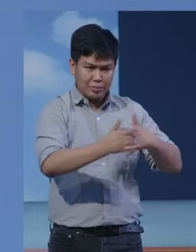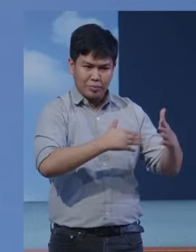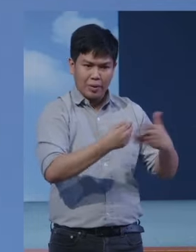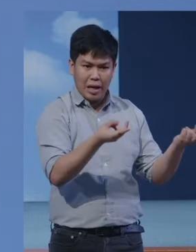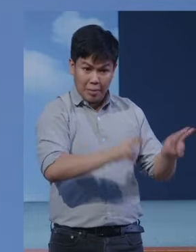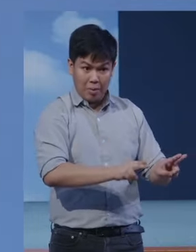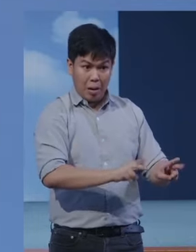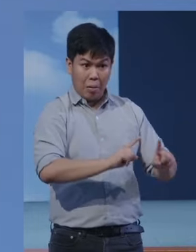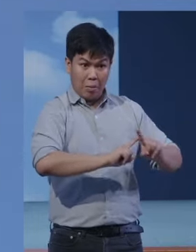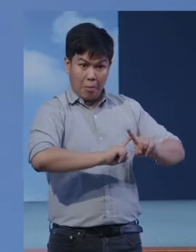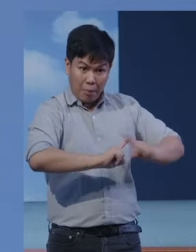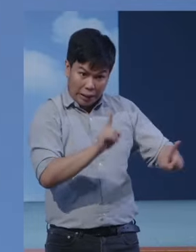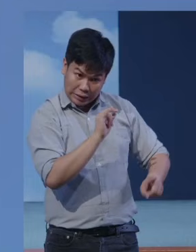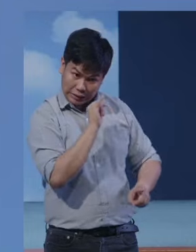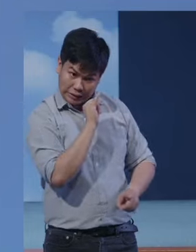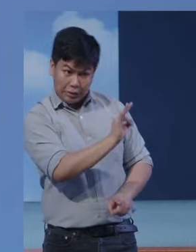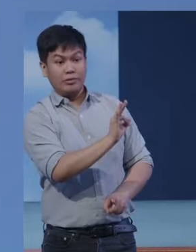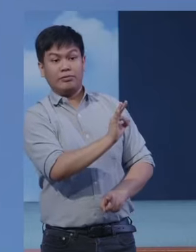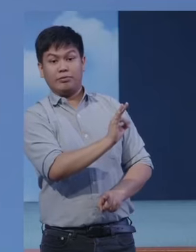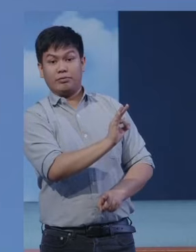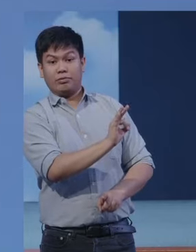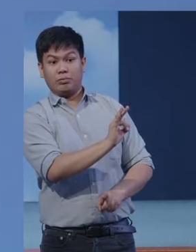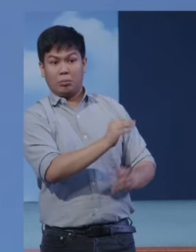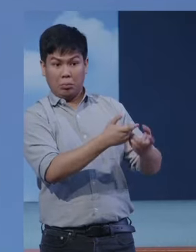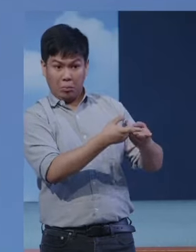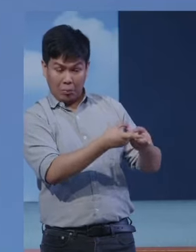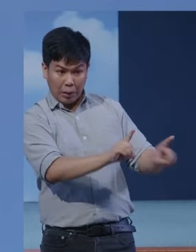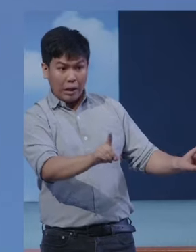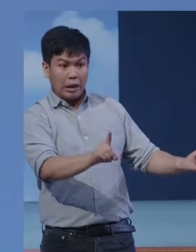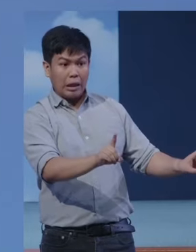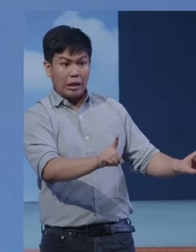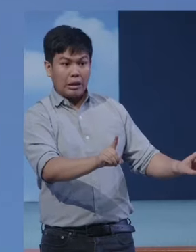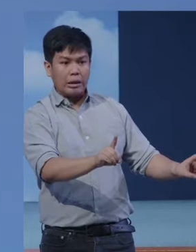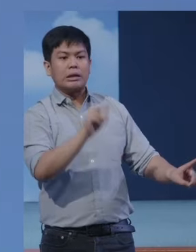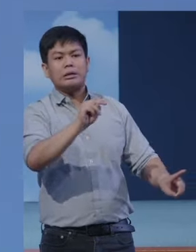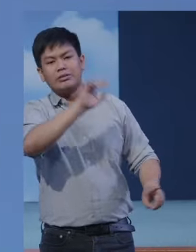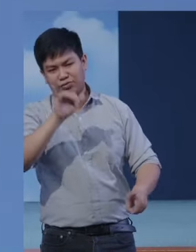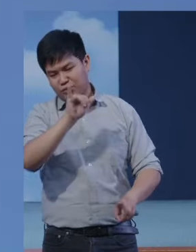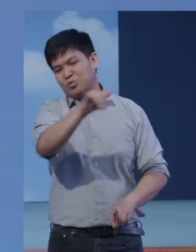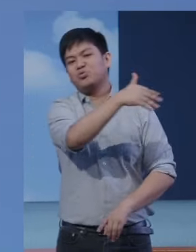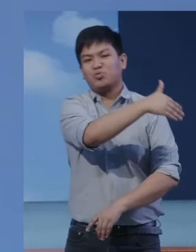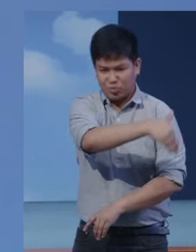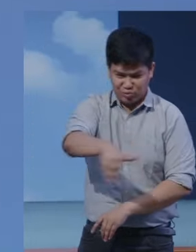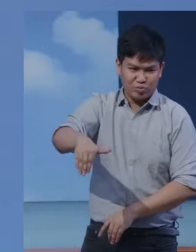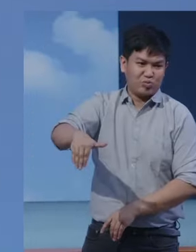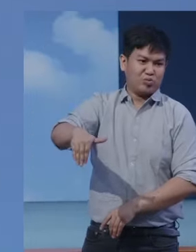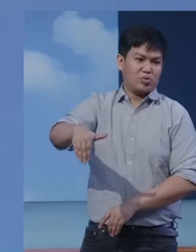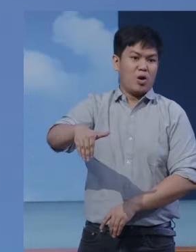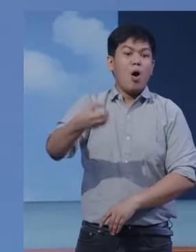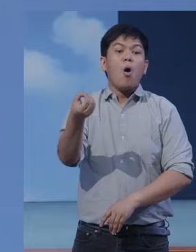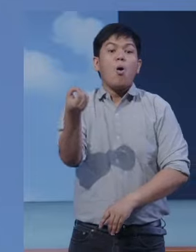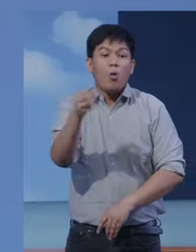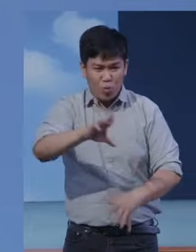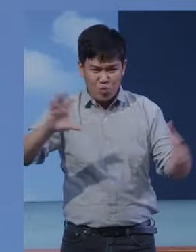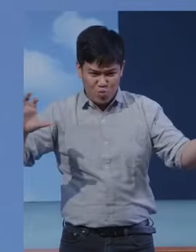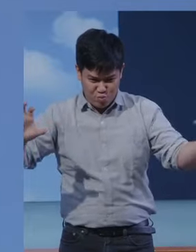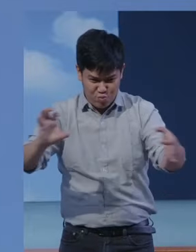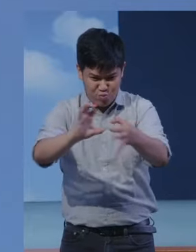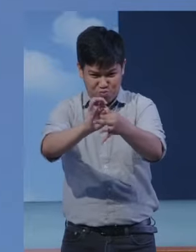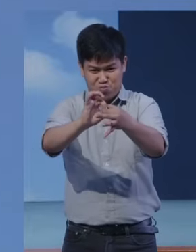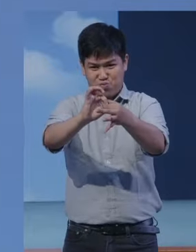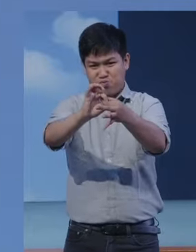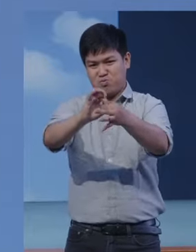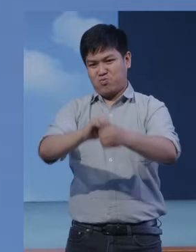but if she does she should remain unmarried or else be reconciled to her husband Anong